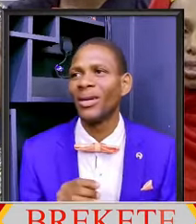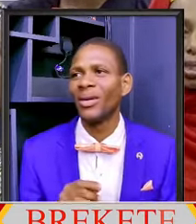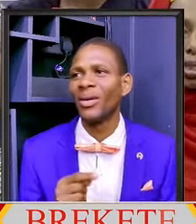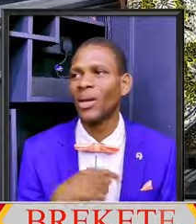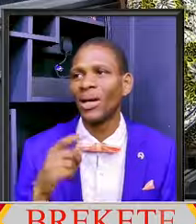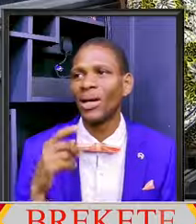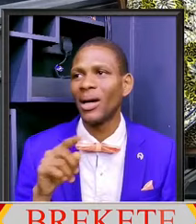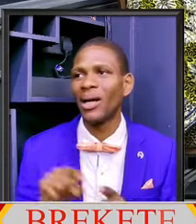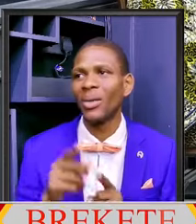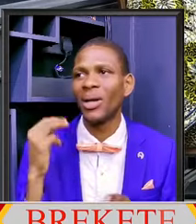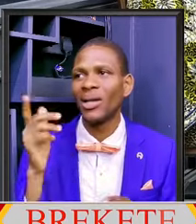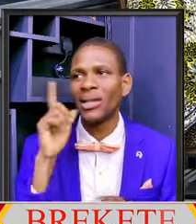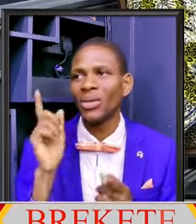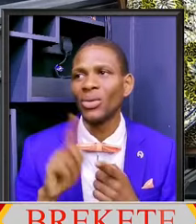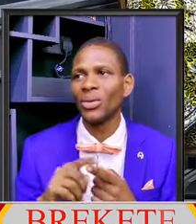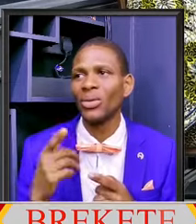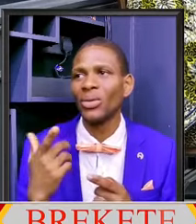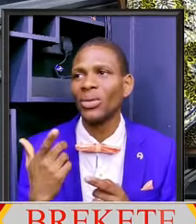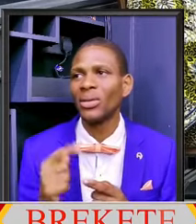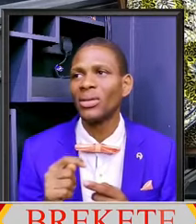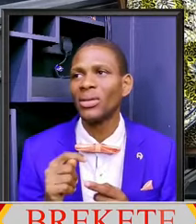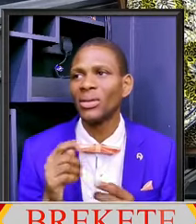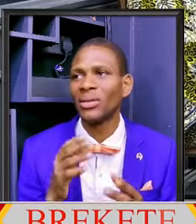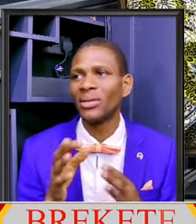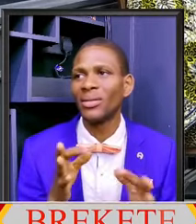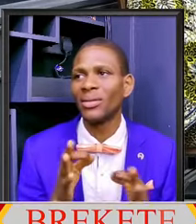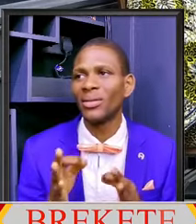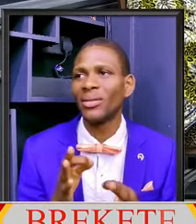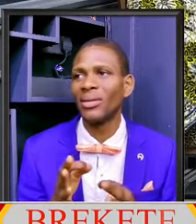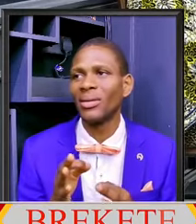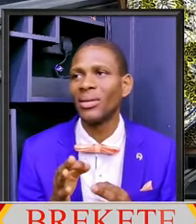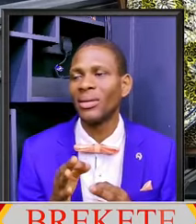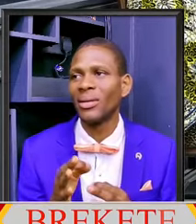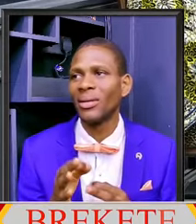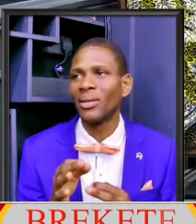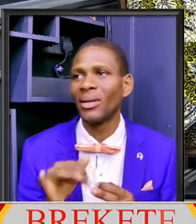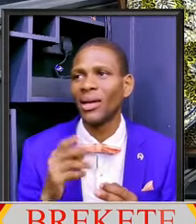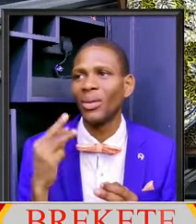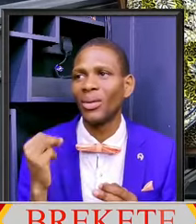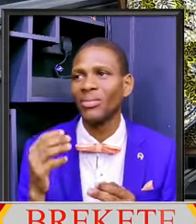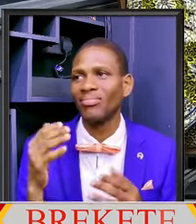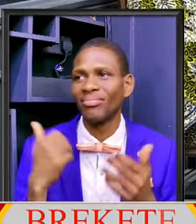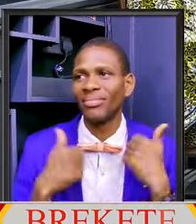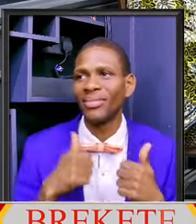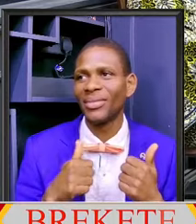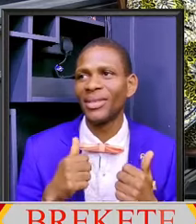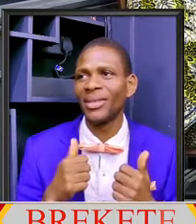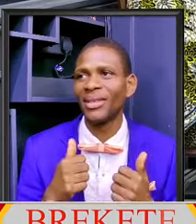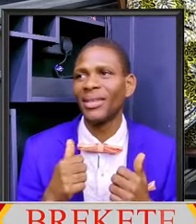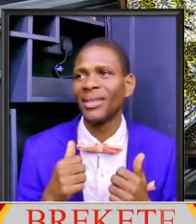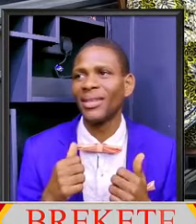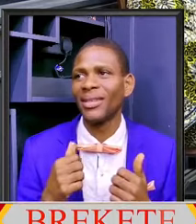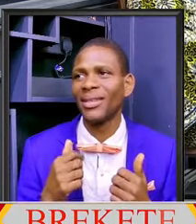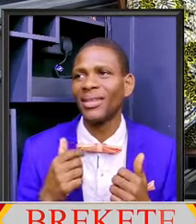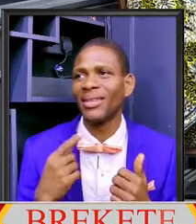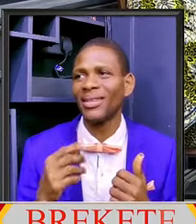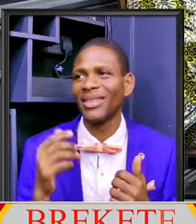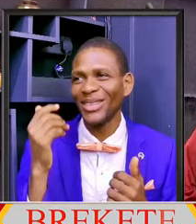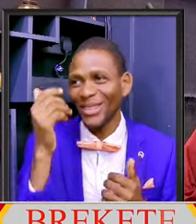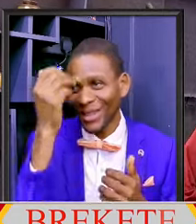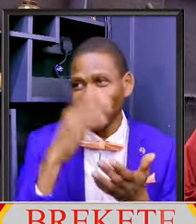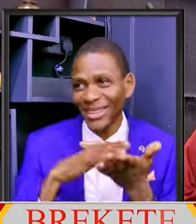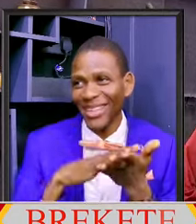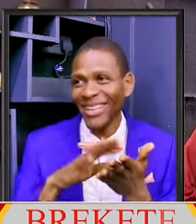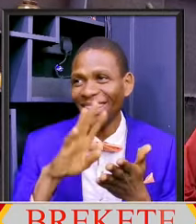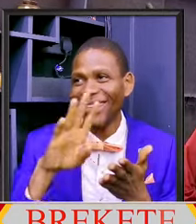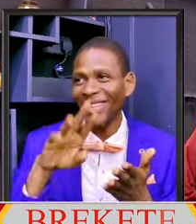were listening to the narration, so I was beating and the soap I was rubbing